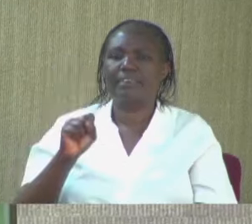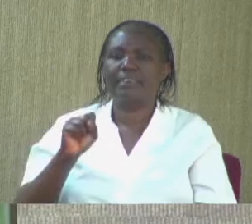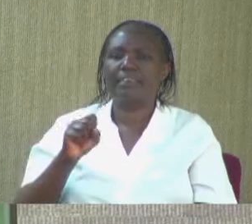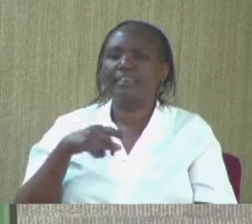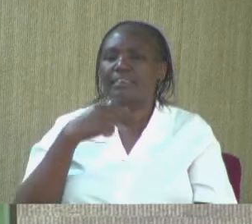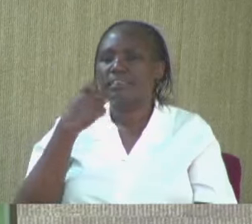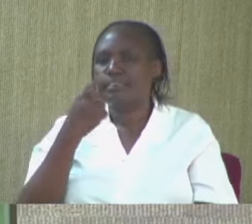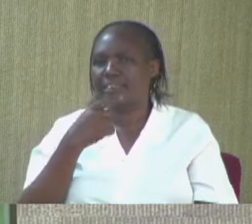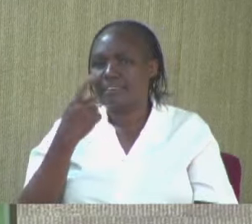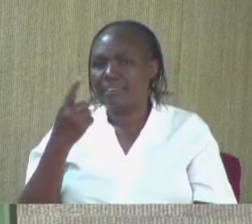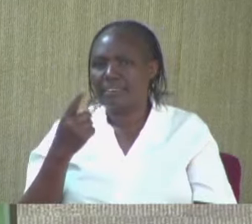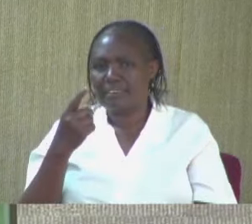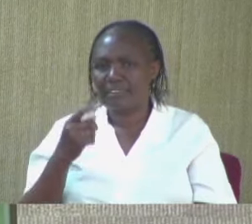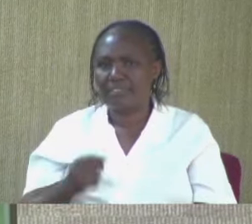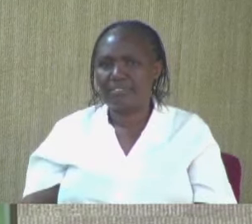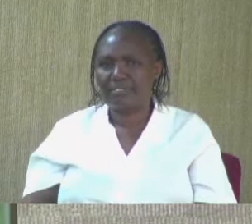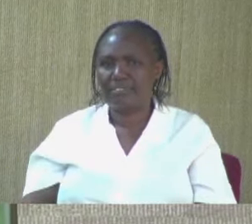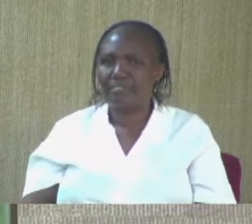poet had made that statement.